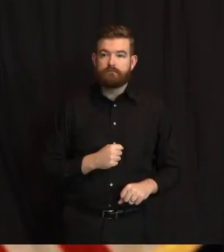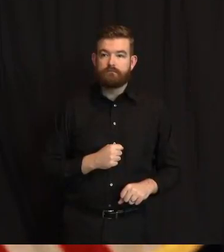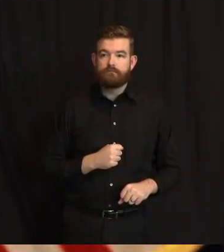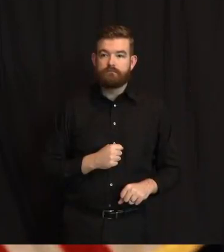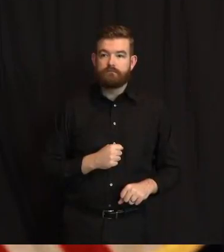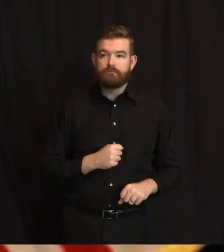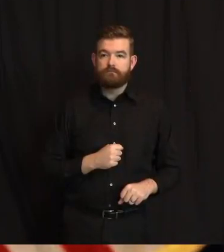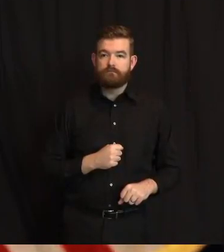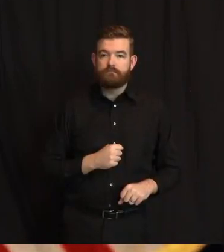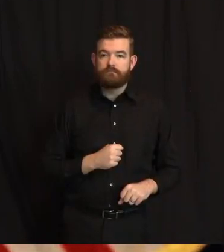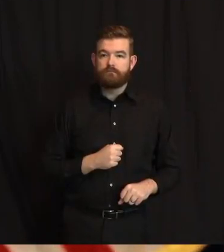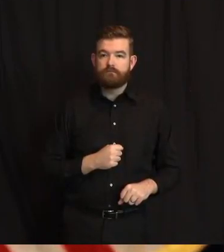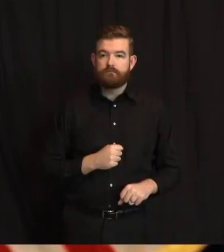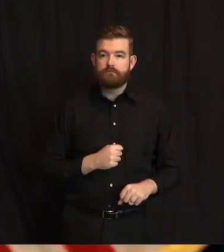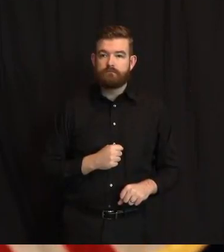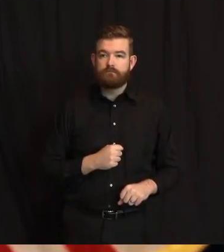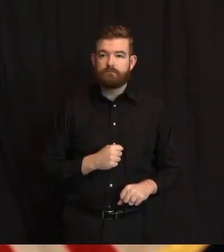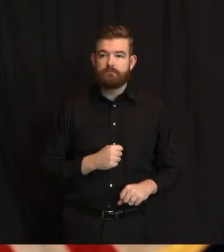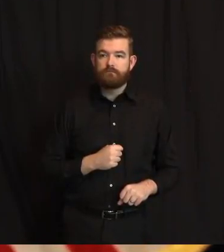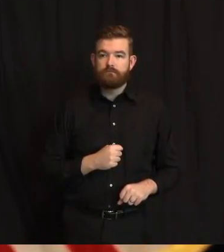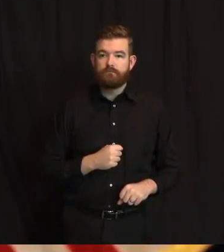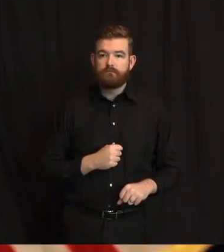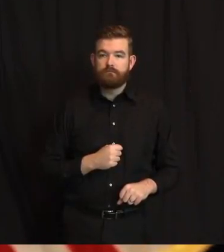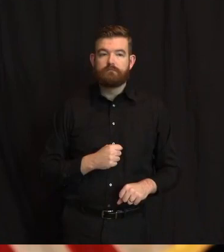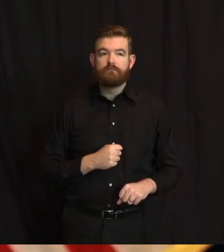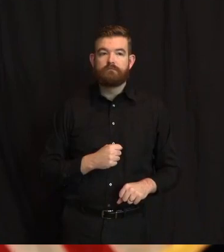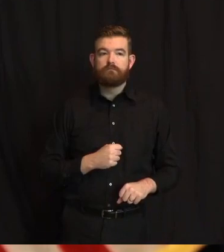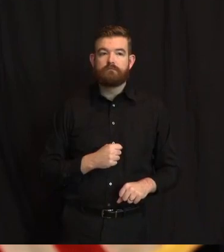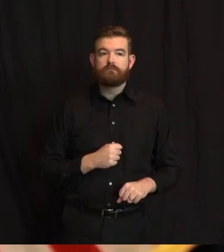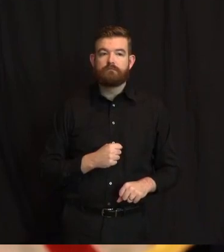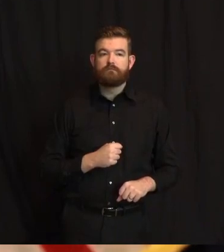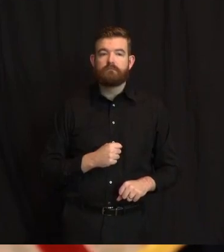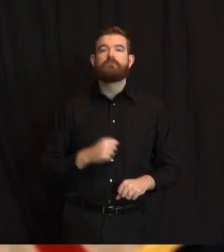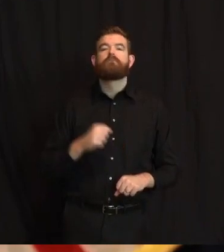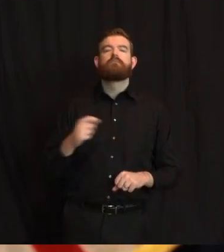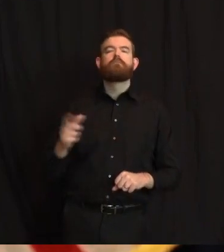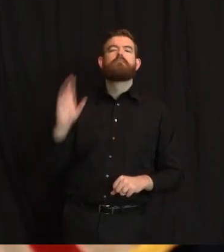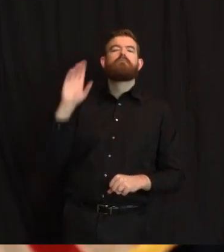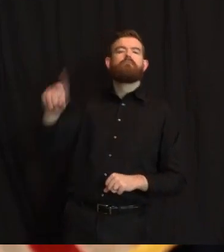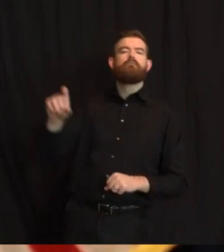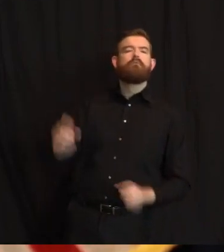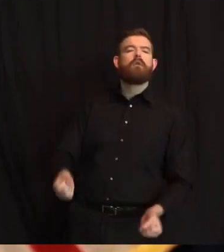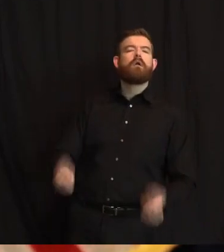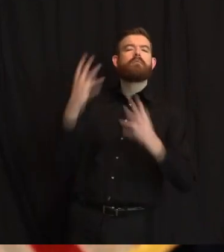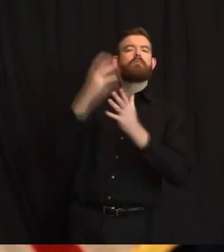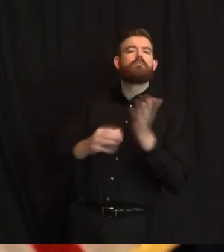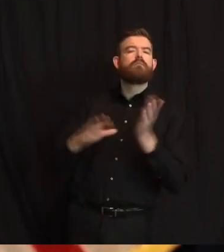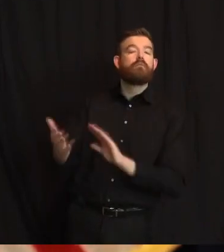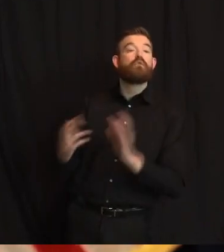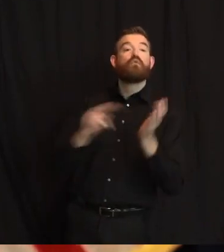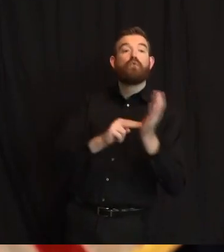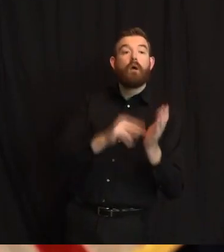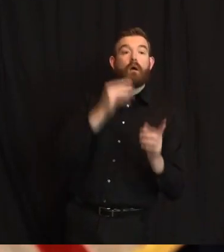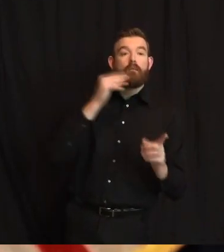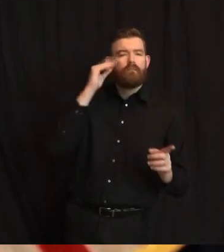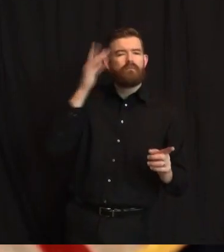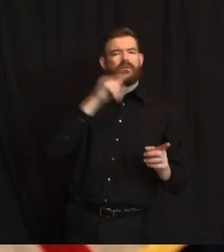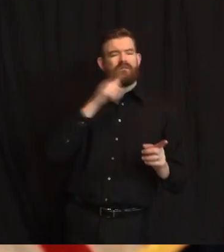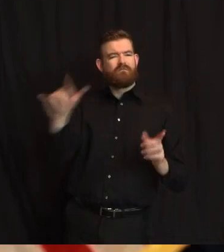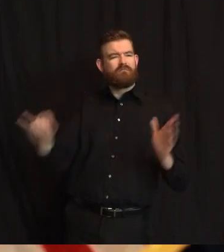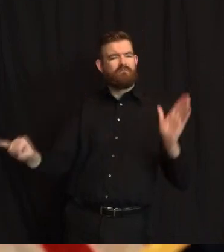I'm sorry, I didn't get that. How many deaths, and explain why you're not? Why you're not identifying the 3 nursing homes that are under state scrutiny that you